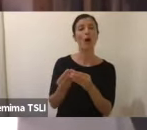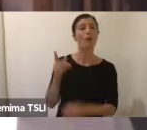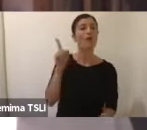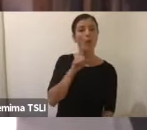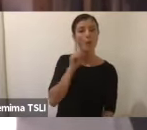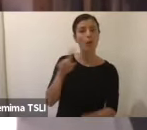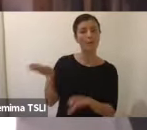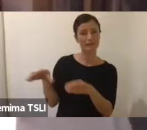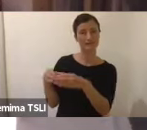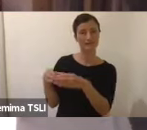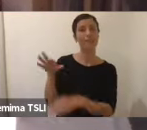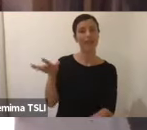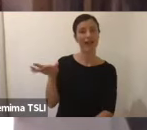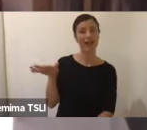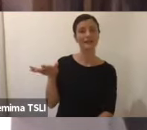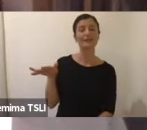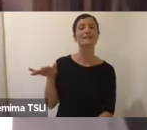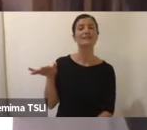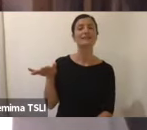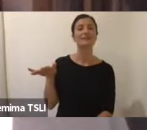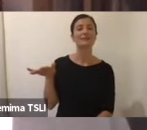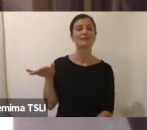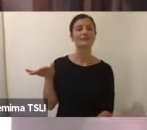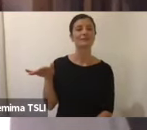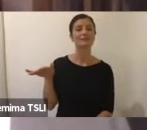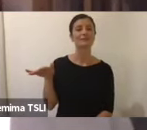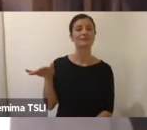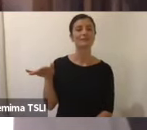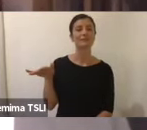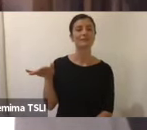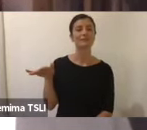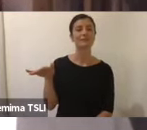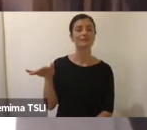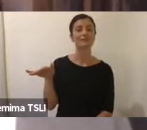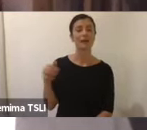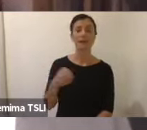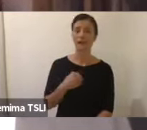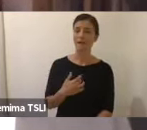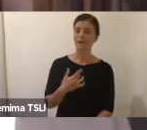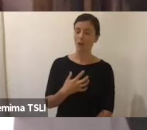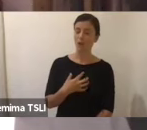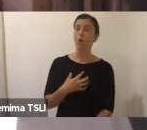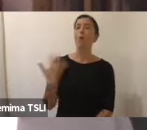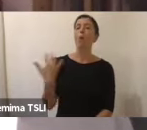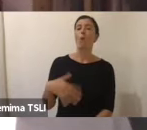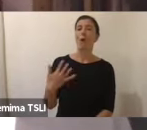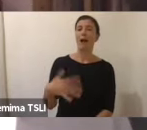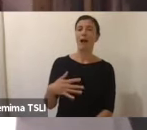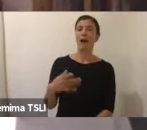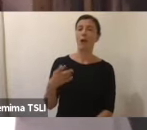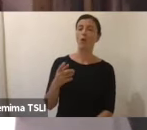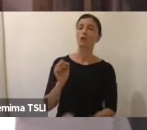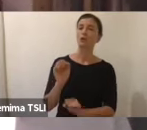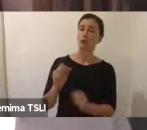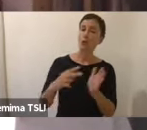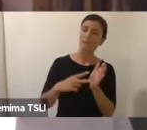uh but um i was uh very struck by your opening salvo vimlasara